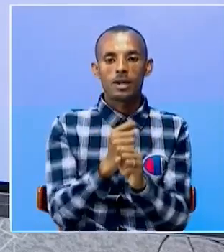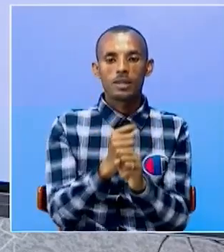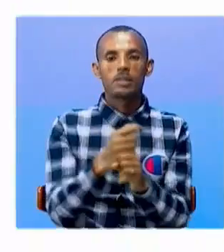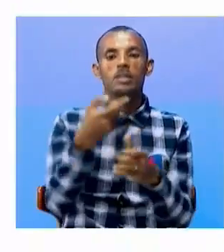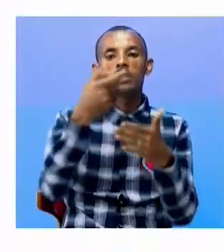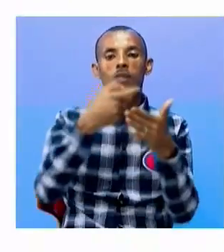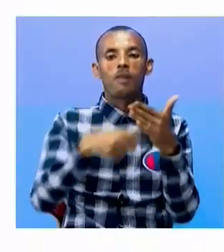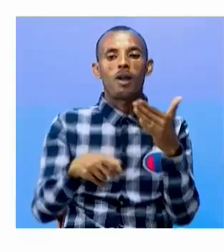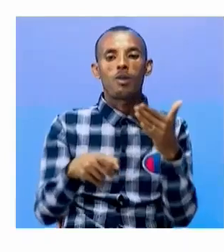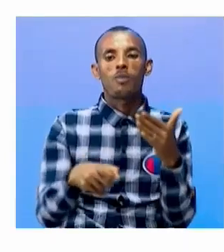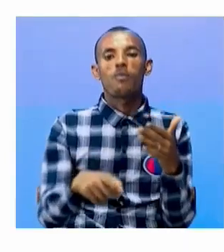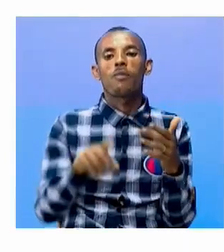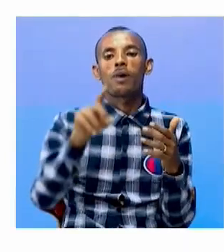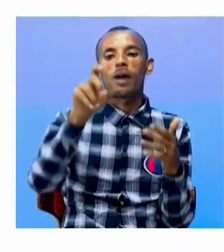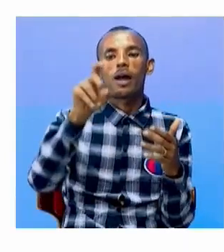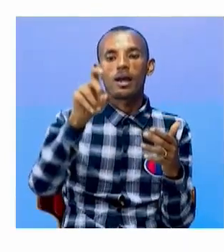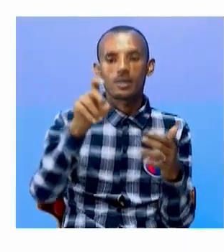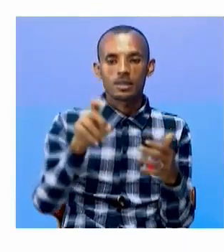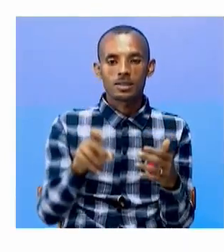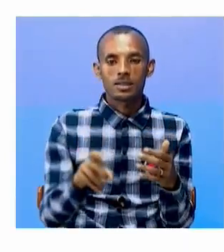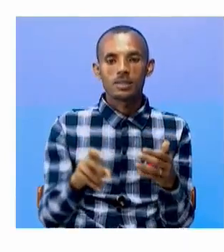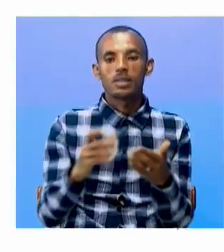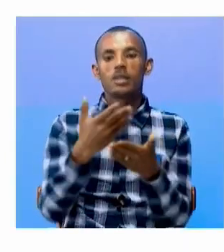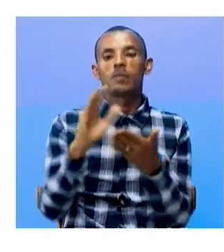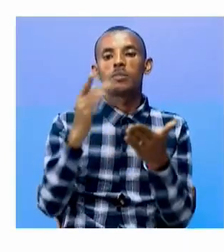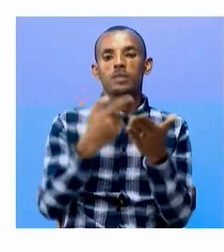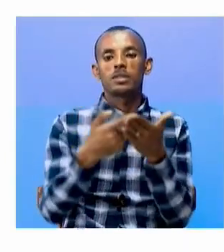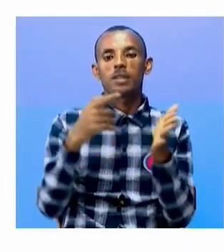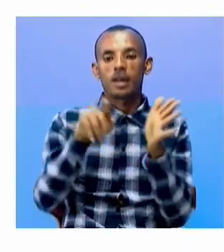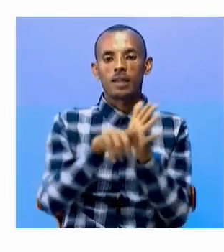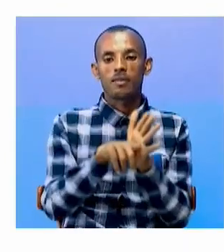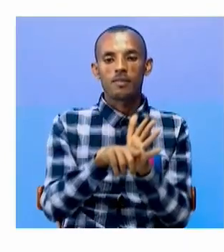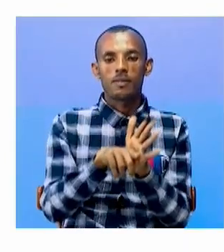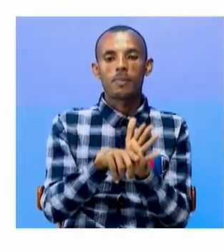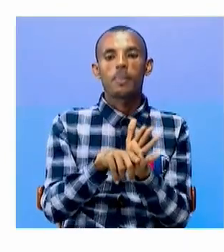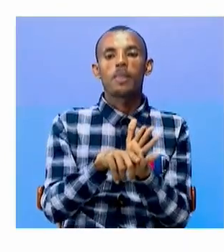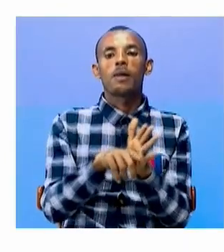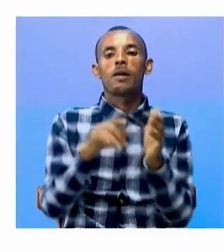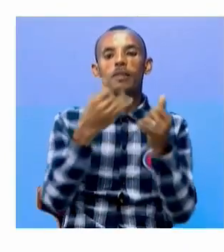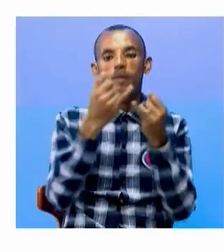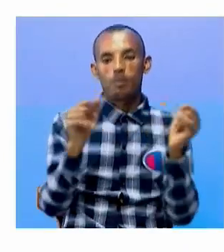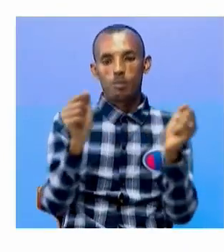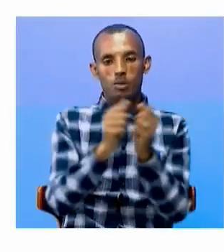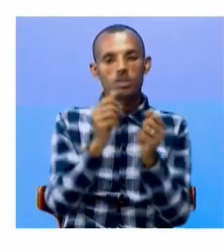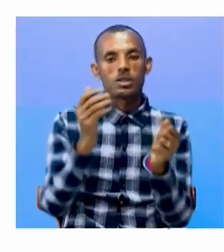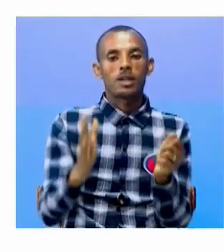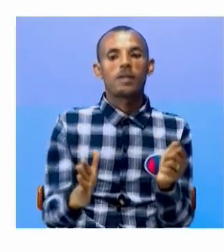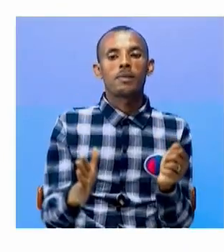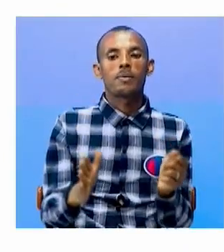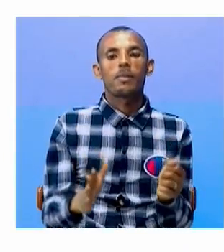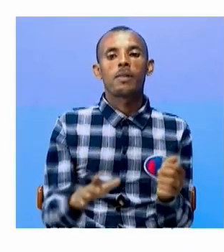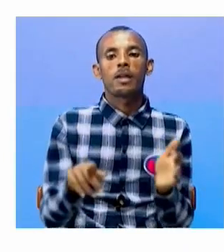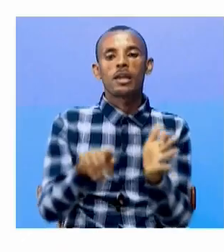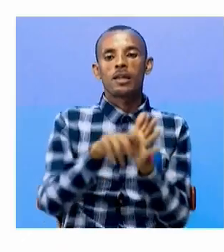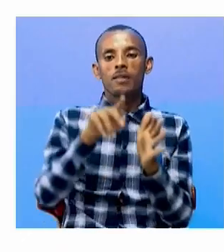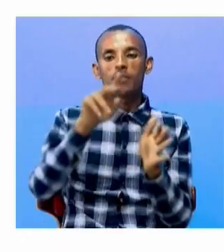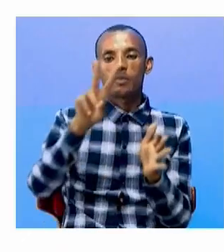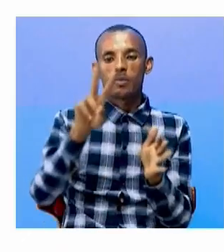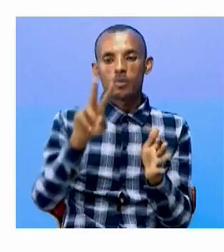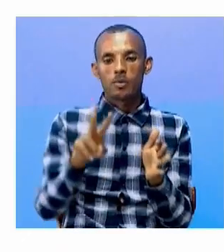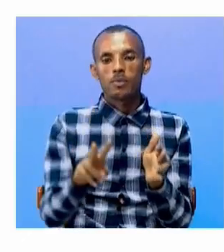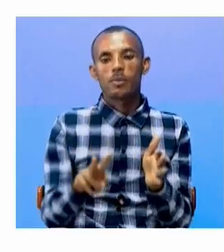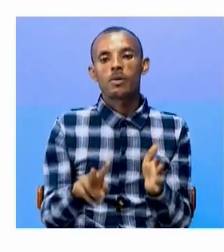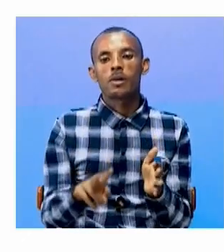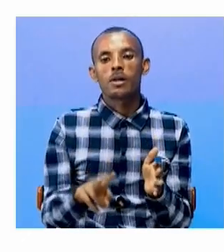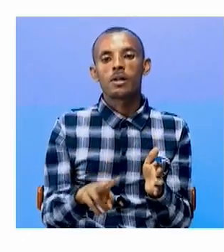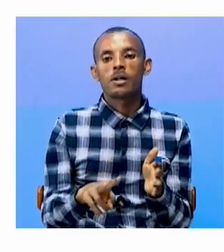of x, just remove this negative 2 by dividing both sides by negative 2. This cancels